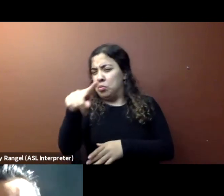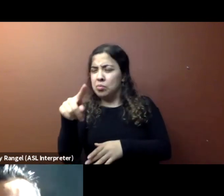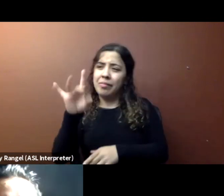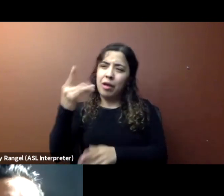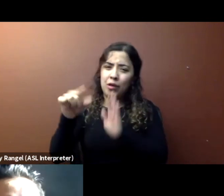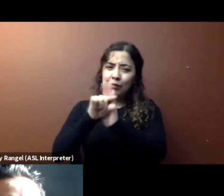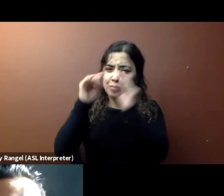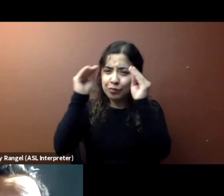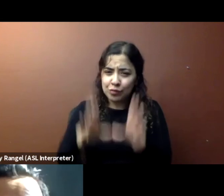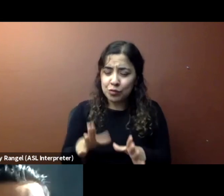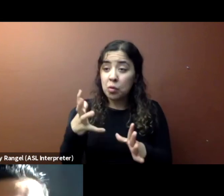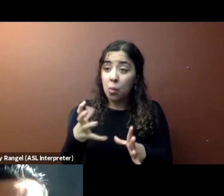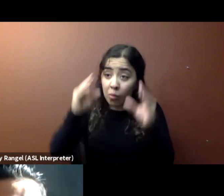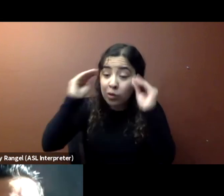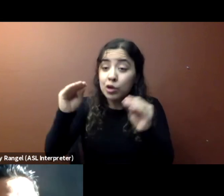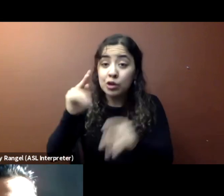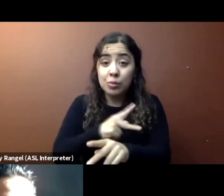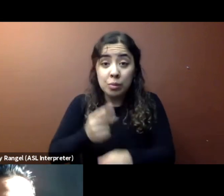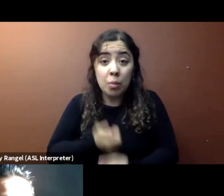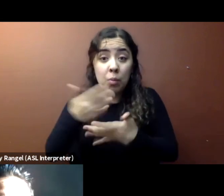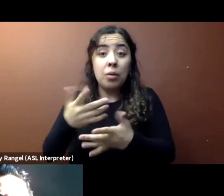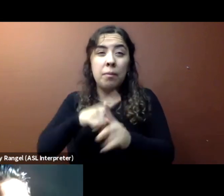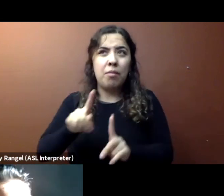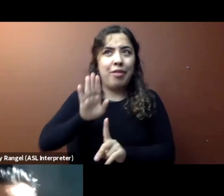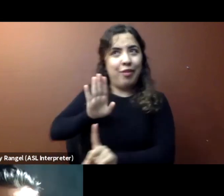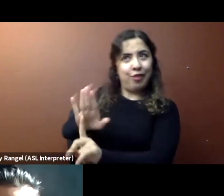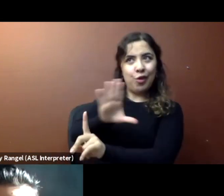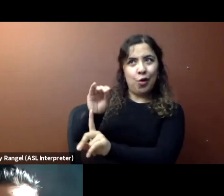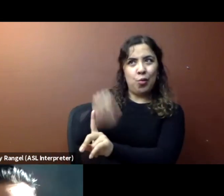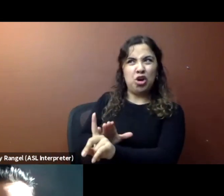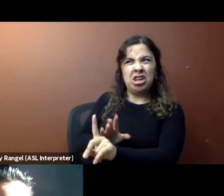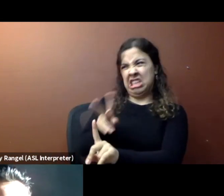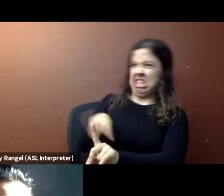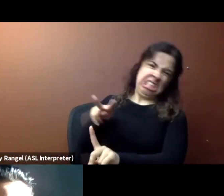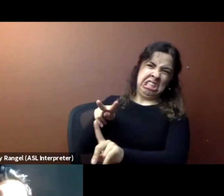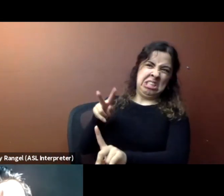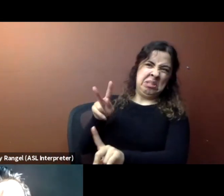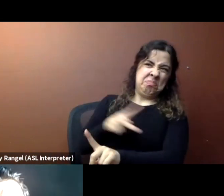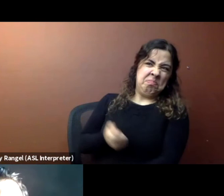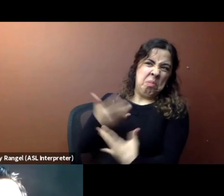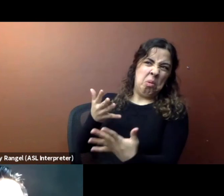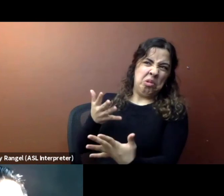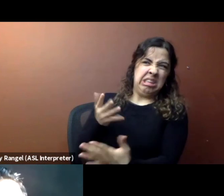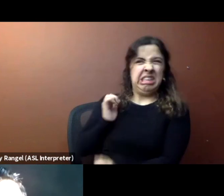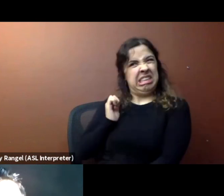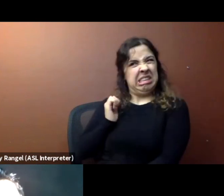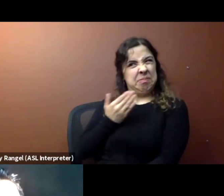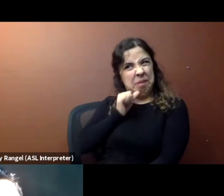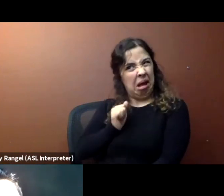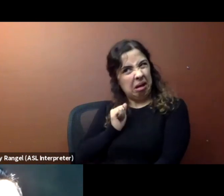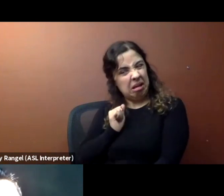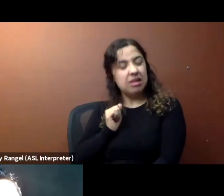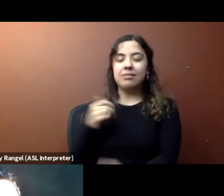but their coworkers being scared of poetry. Sure. In a way. Could you talk a little bit about